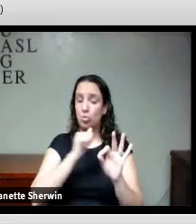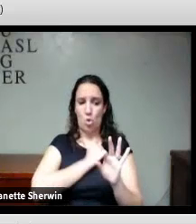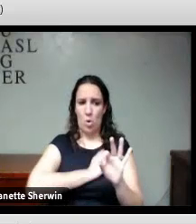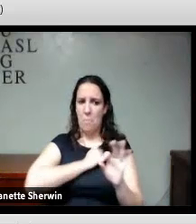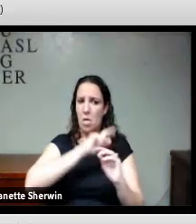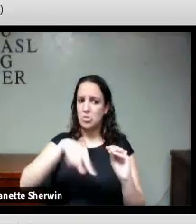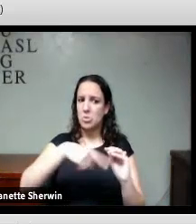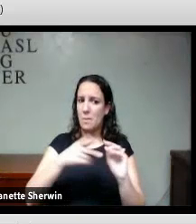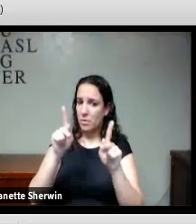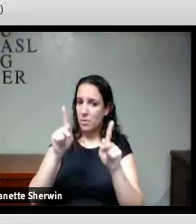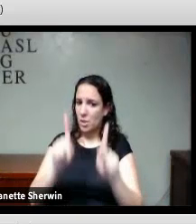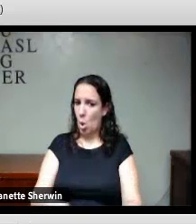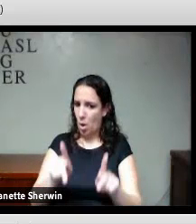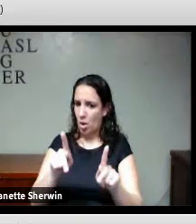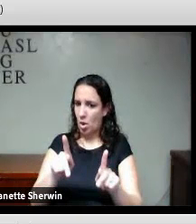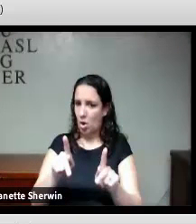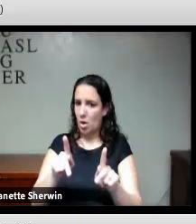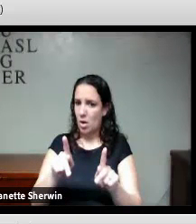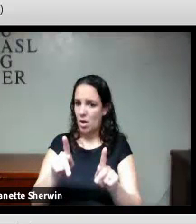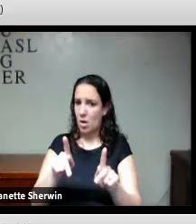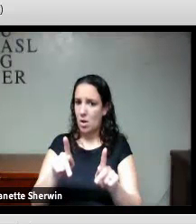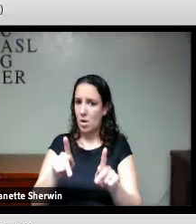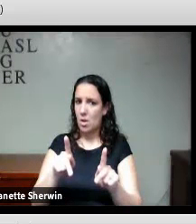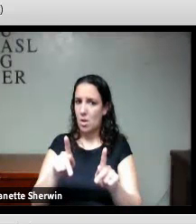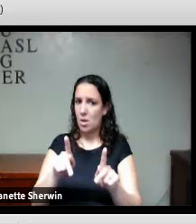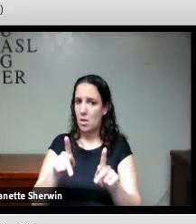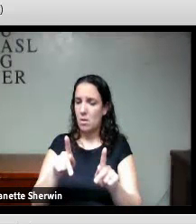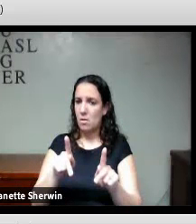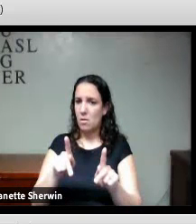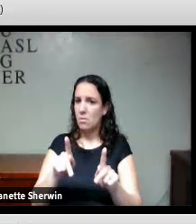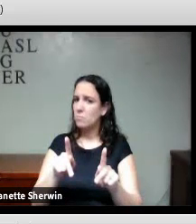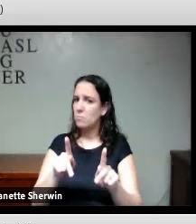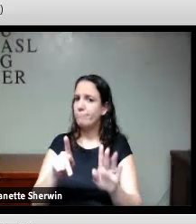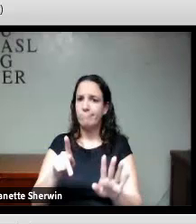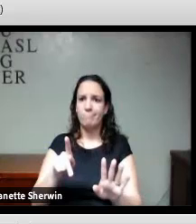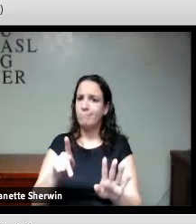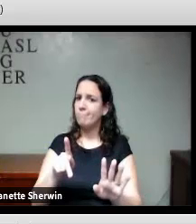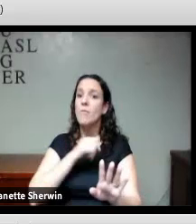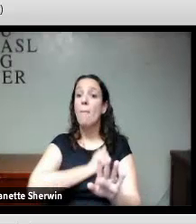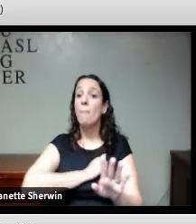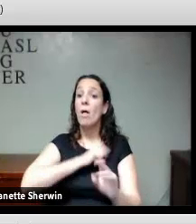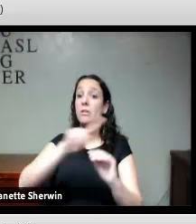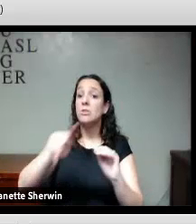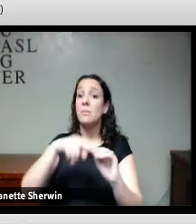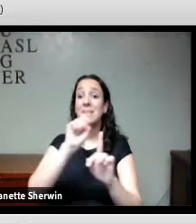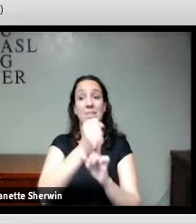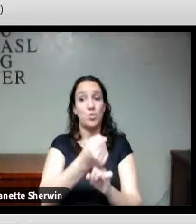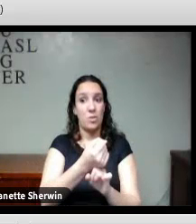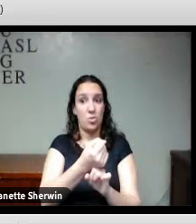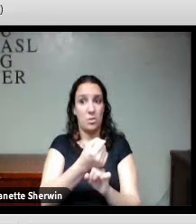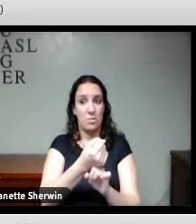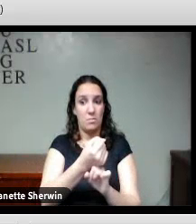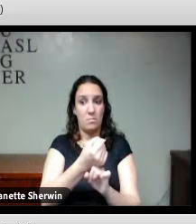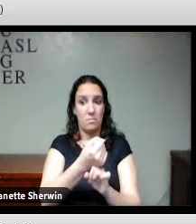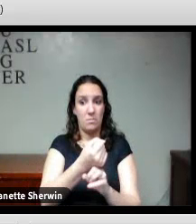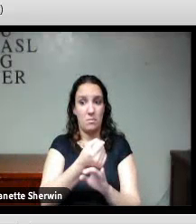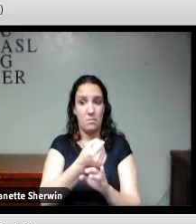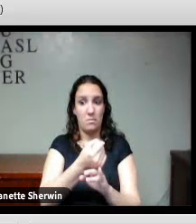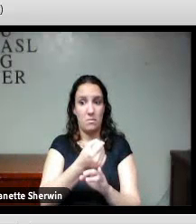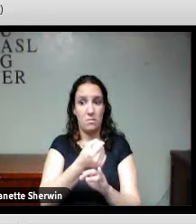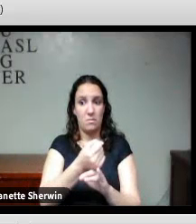never do that right. I'm so sorry she did that to you. She should not. I hear this sometimes. She shouldn't have done that. I don't want to hear any of that